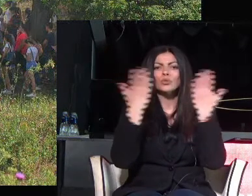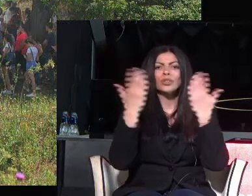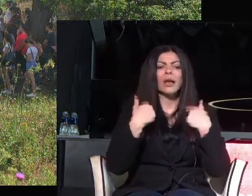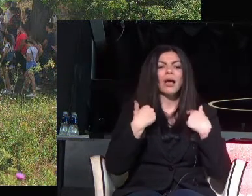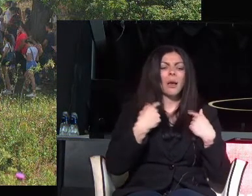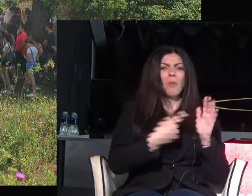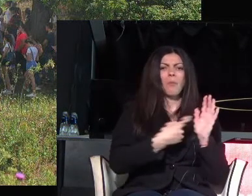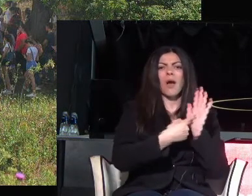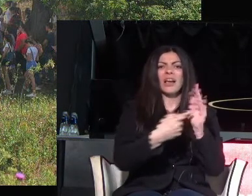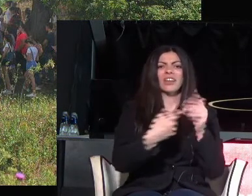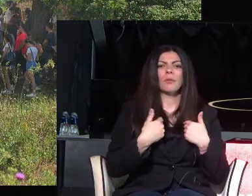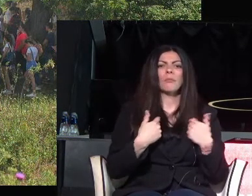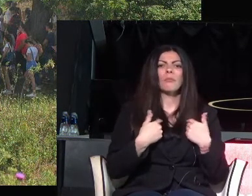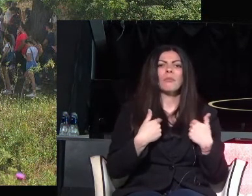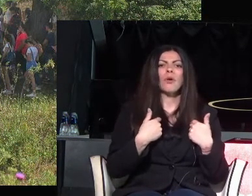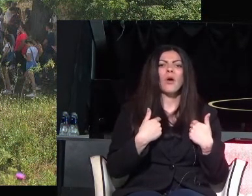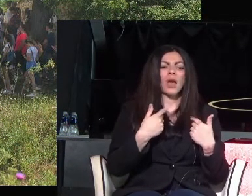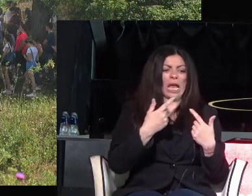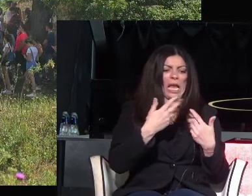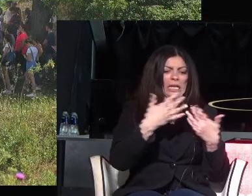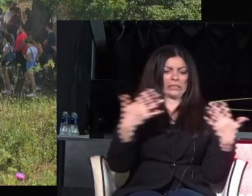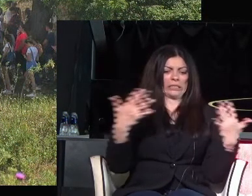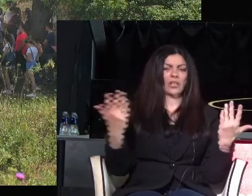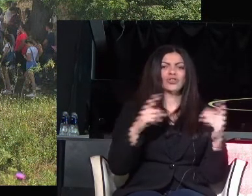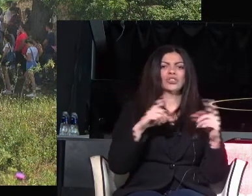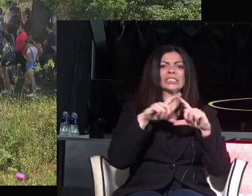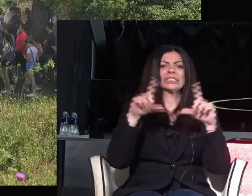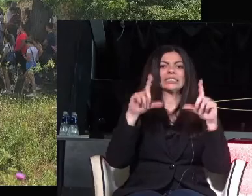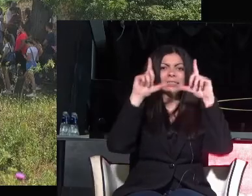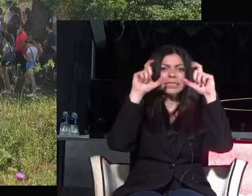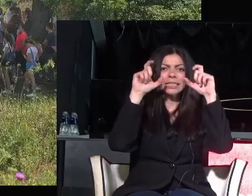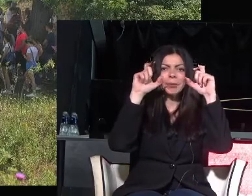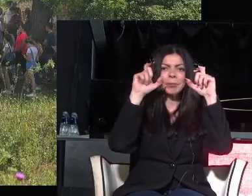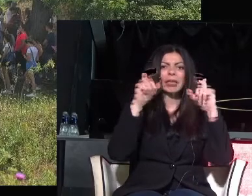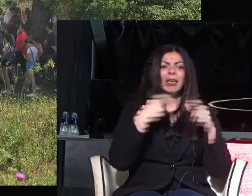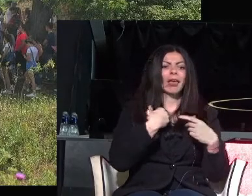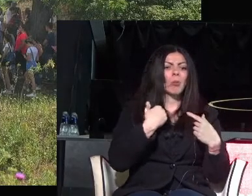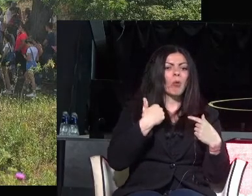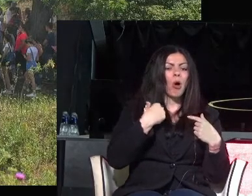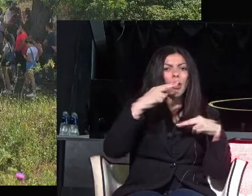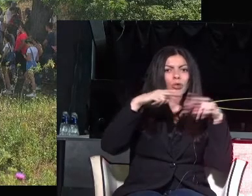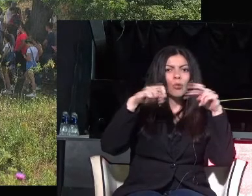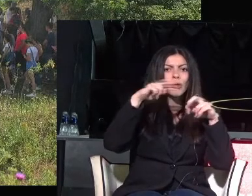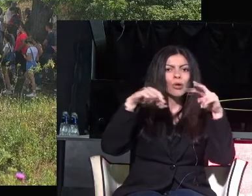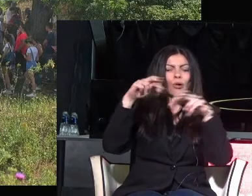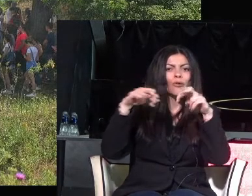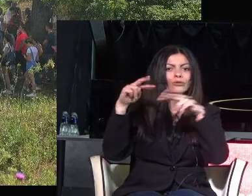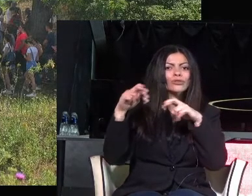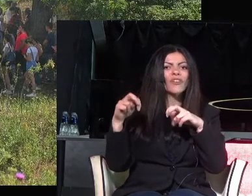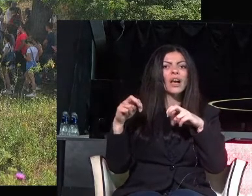had survivors from the concentration camp, Turkish survivors from the concentration camp, who came and